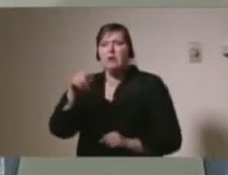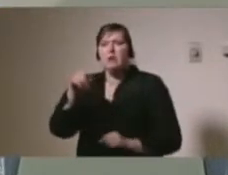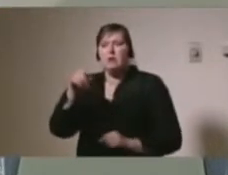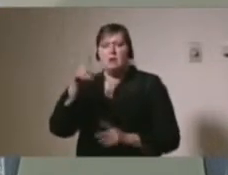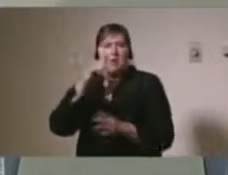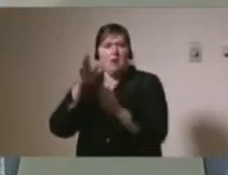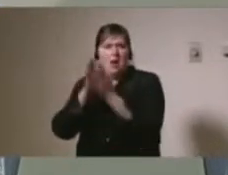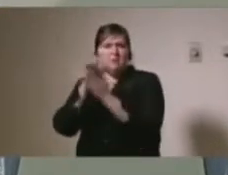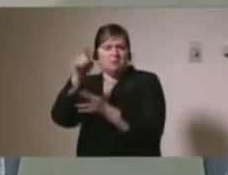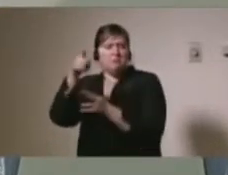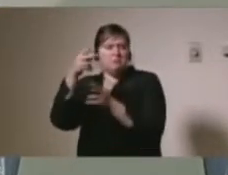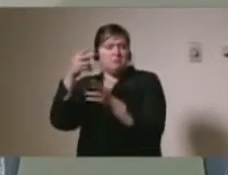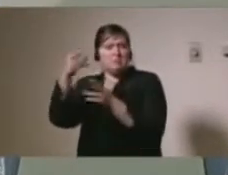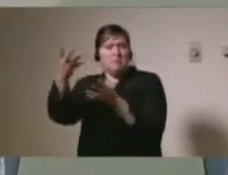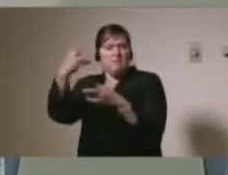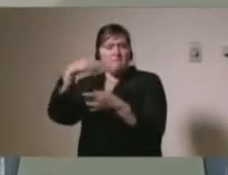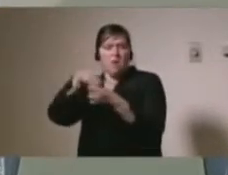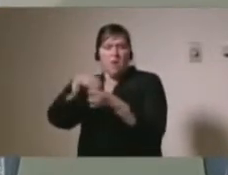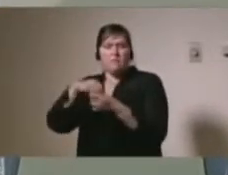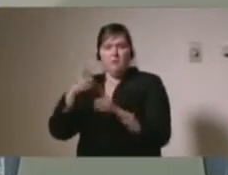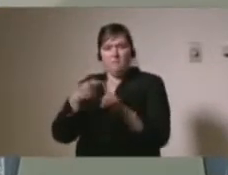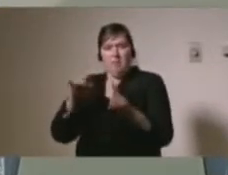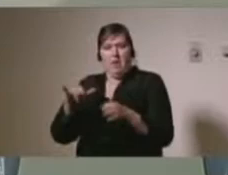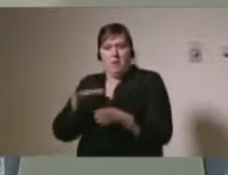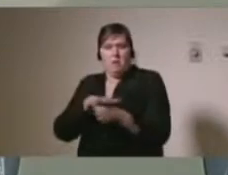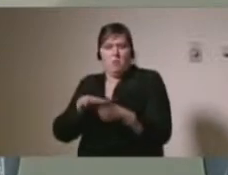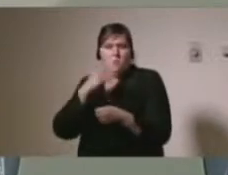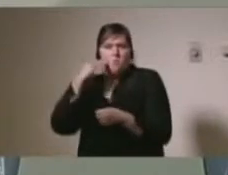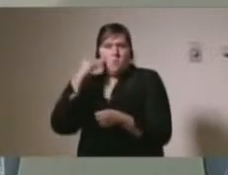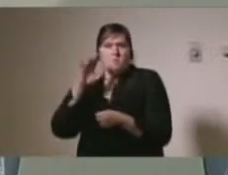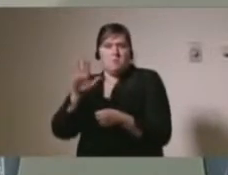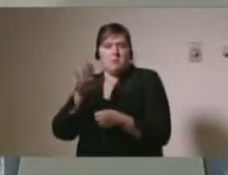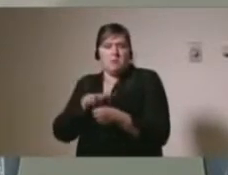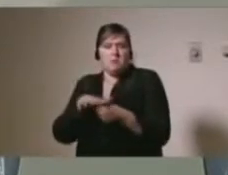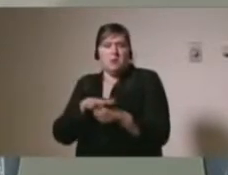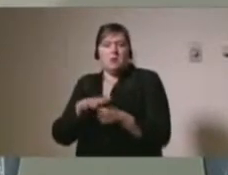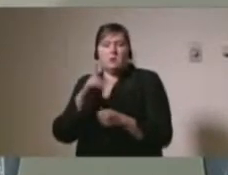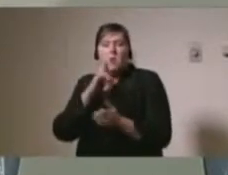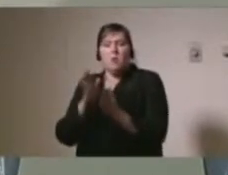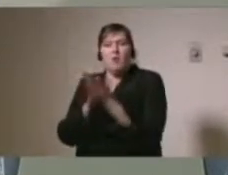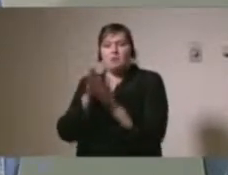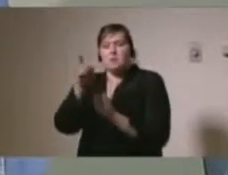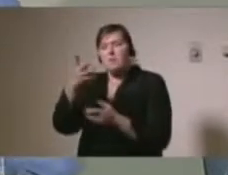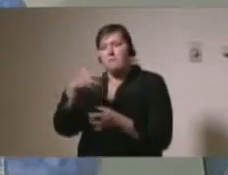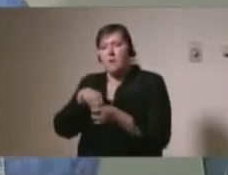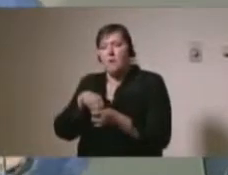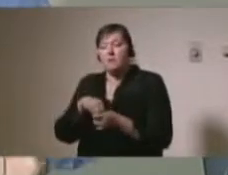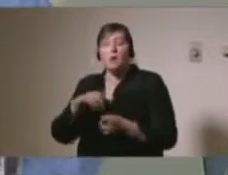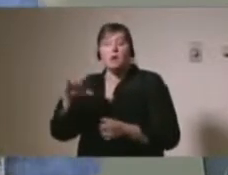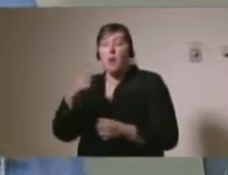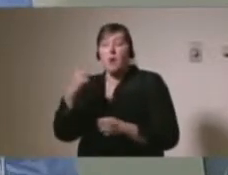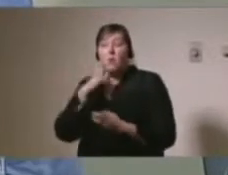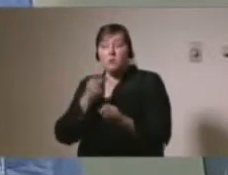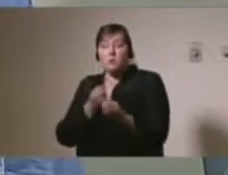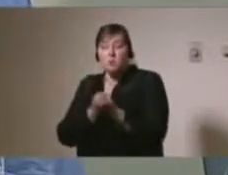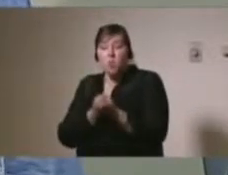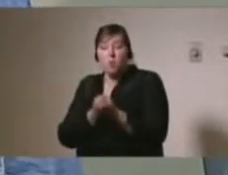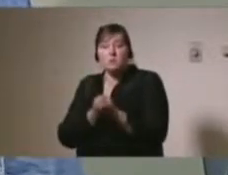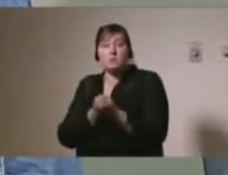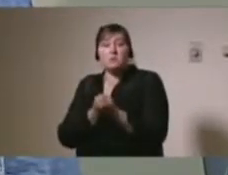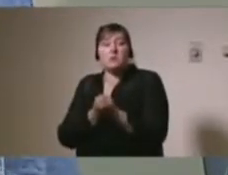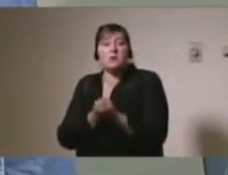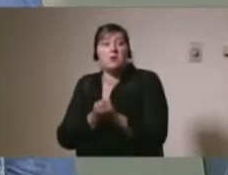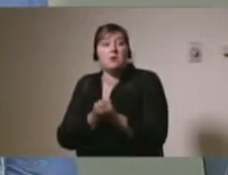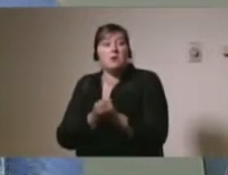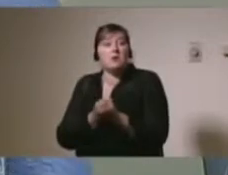exchange, and hopefully see what we can do about organizing in that district anyone that stands up in favor of predatory loan